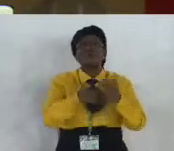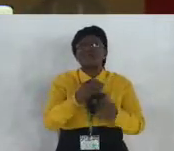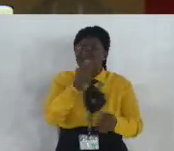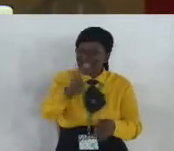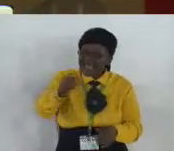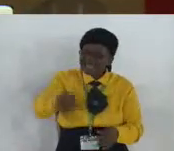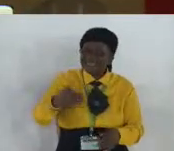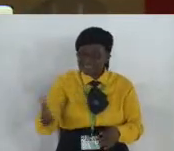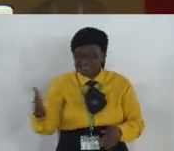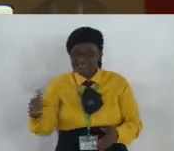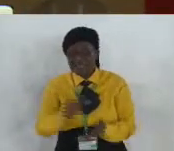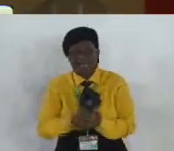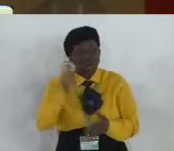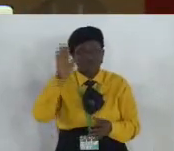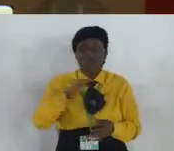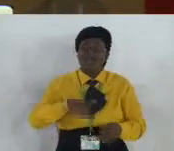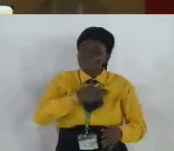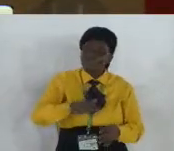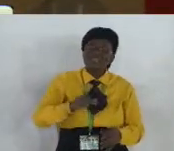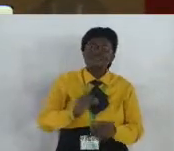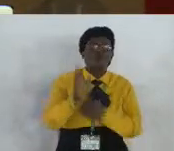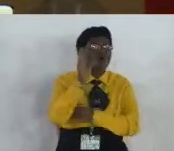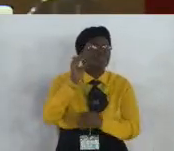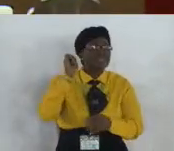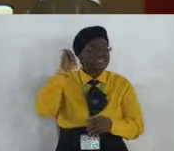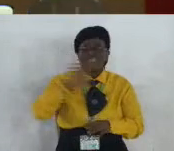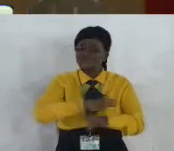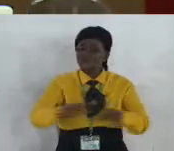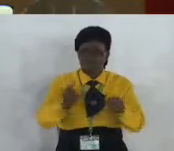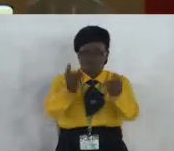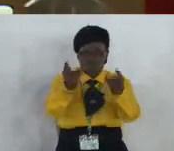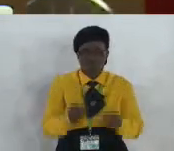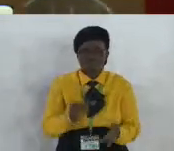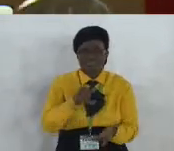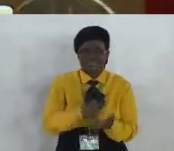it. That's equation two.